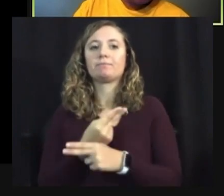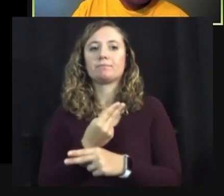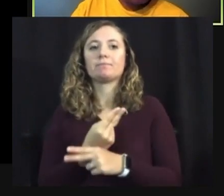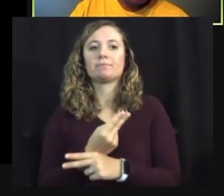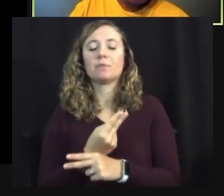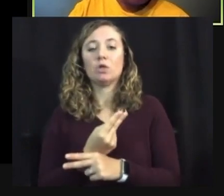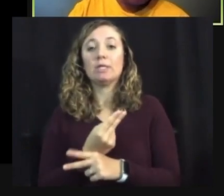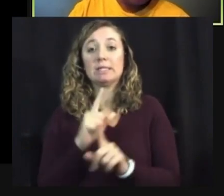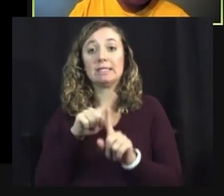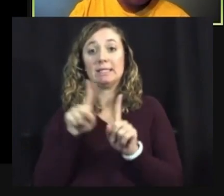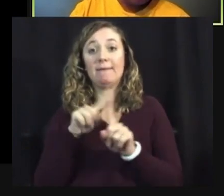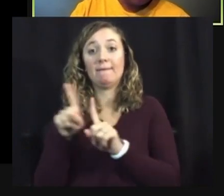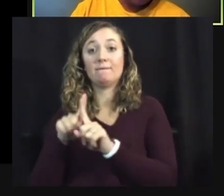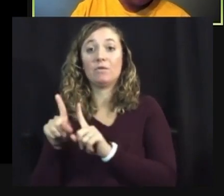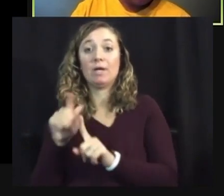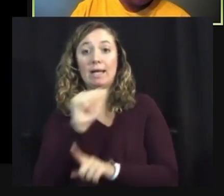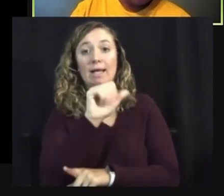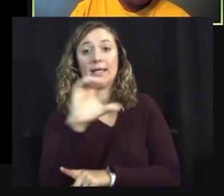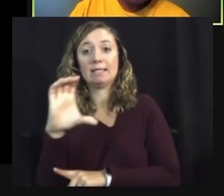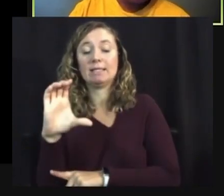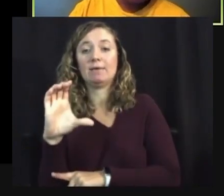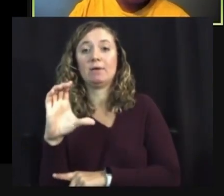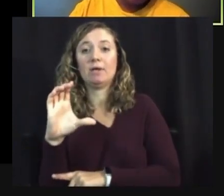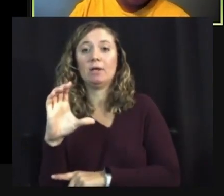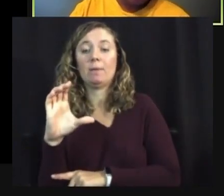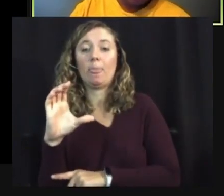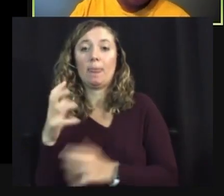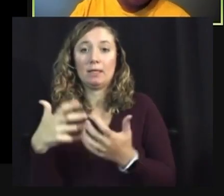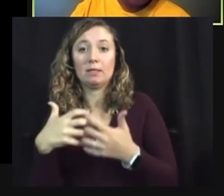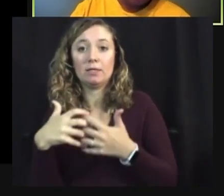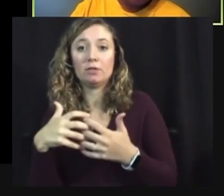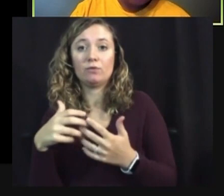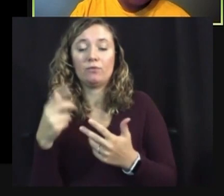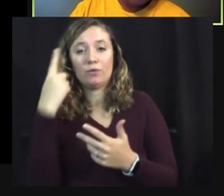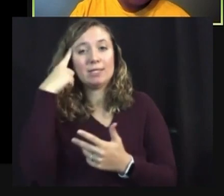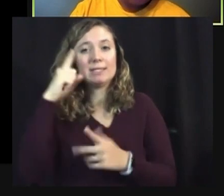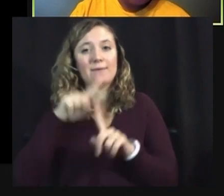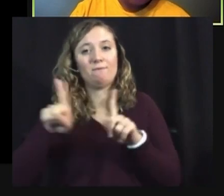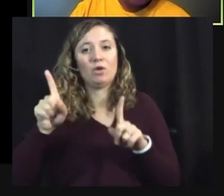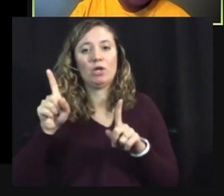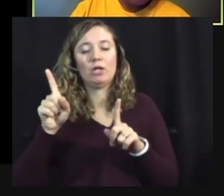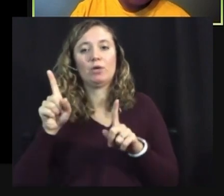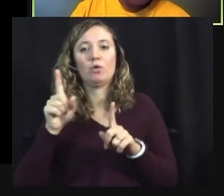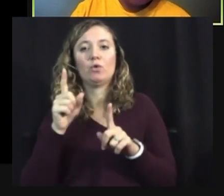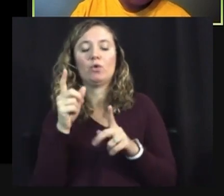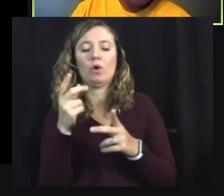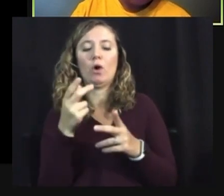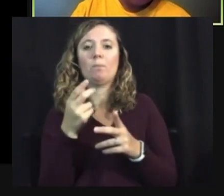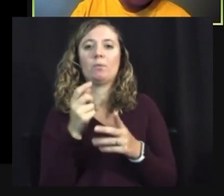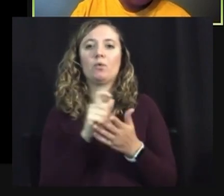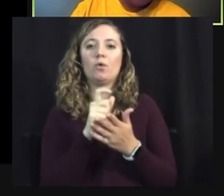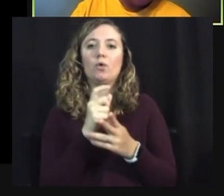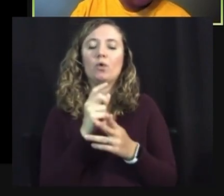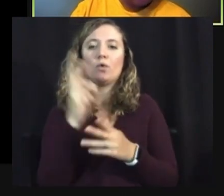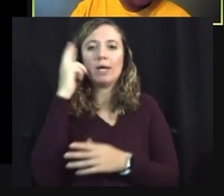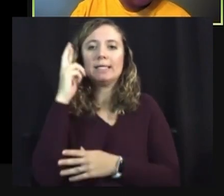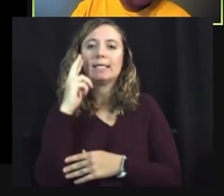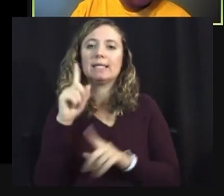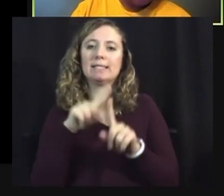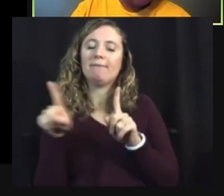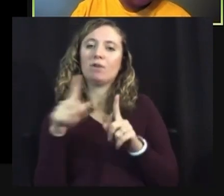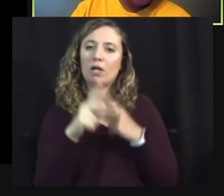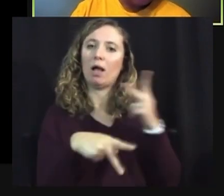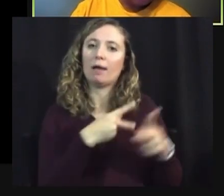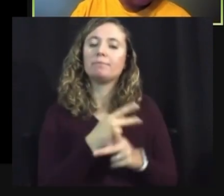I use different AAC types for different reasons. A lot of it comes down to the differences in